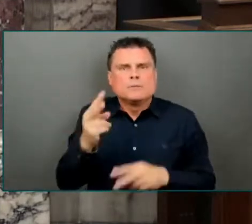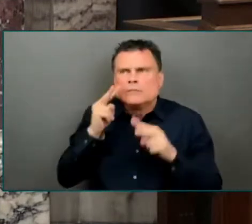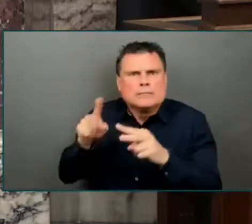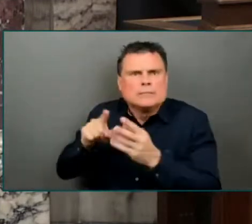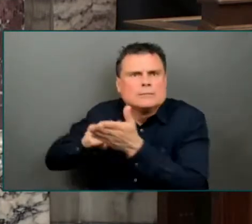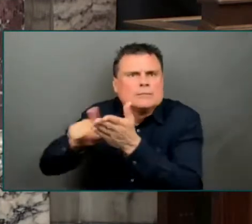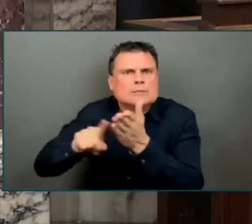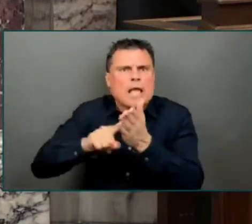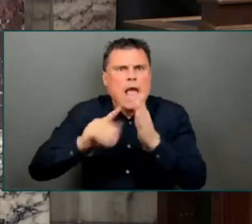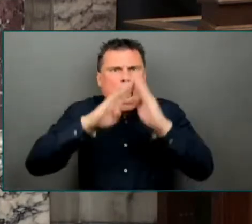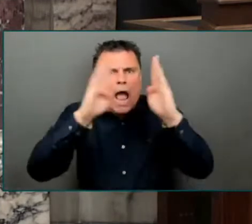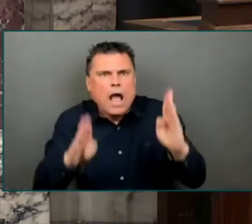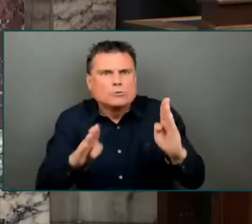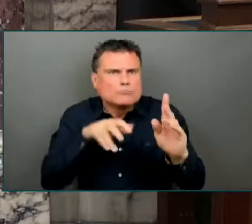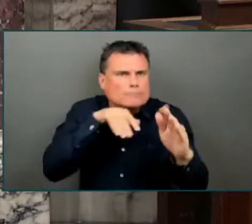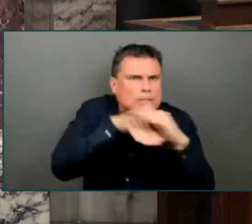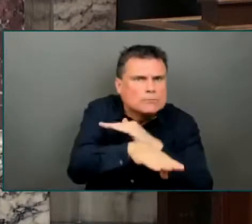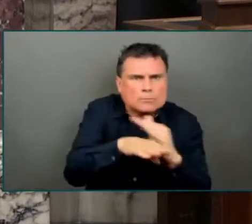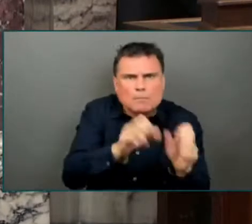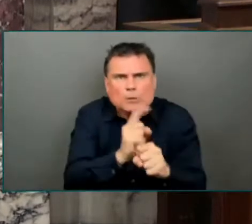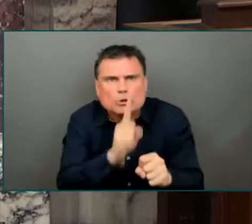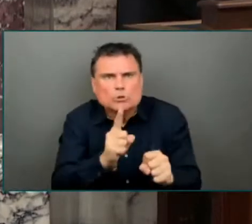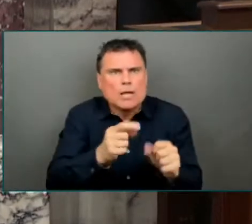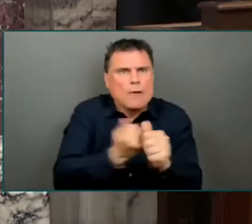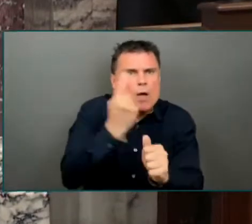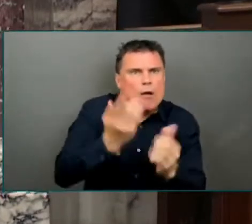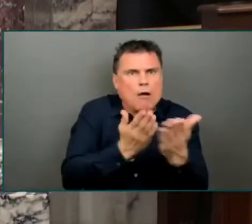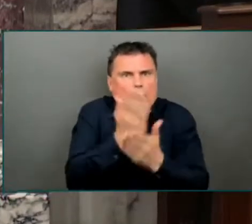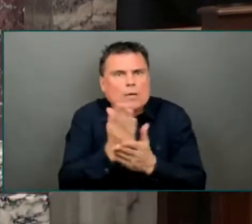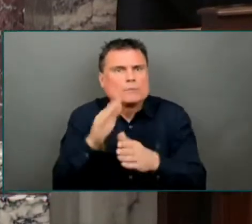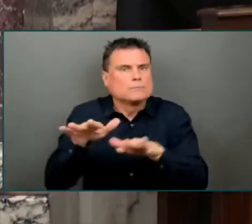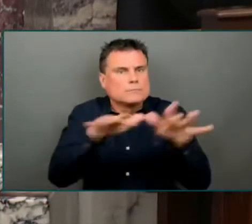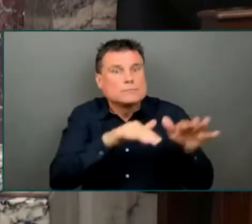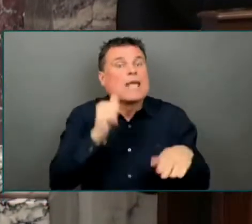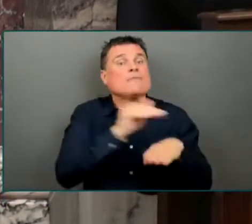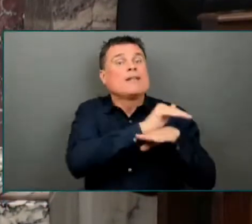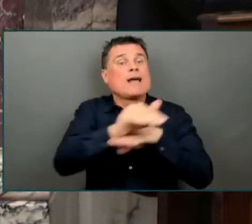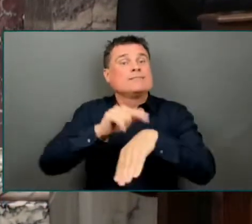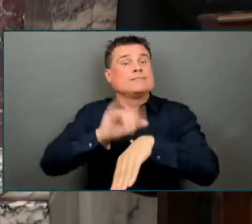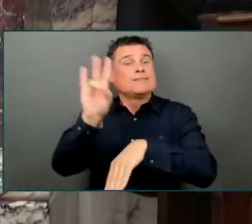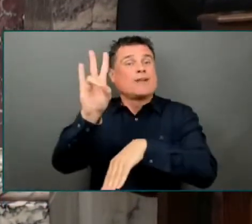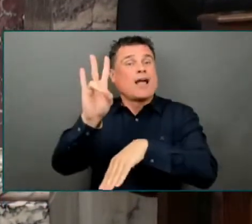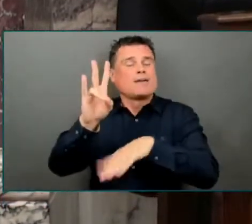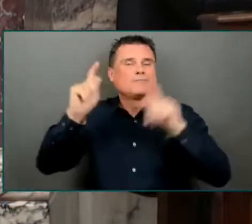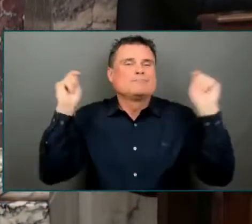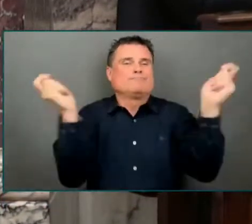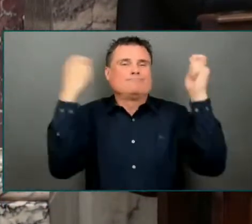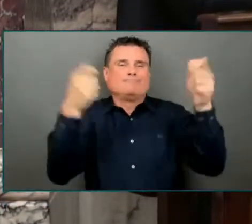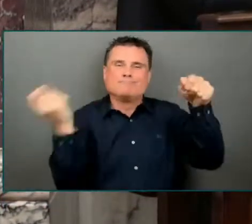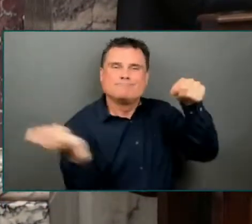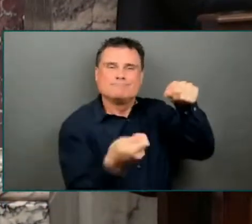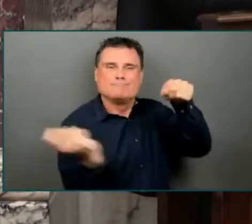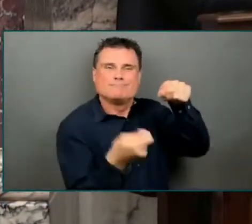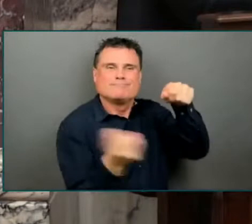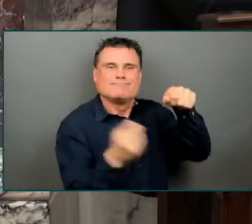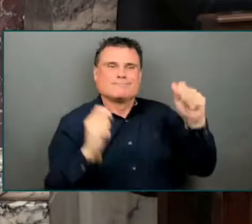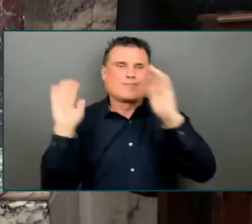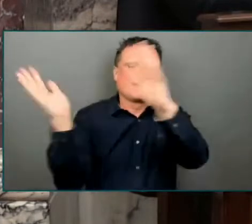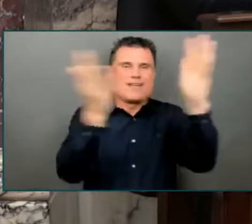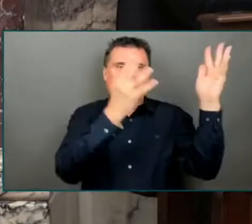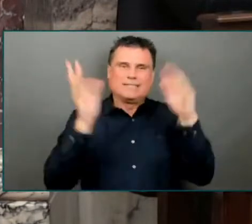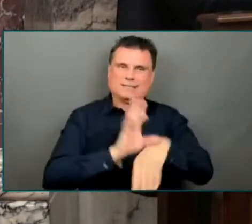to the people of this province that we have come this far. Now, our recovery won't happen